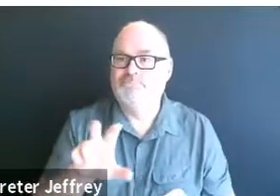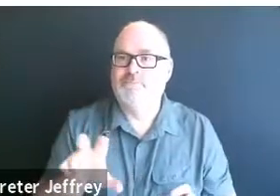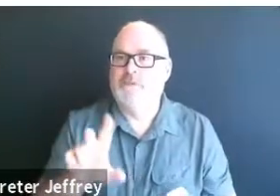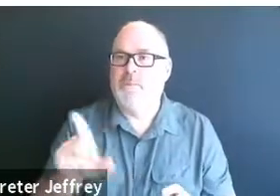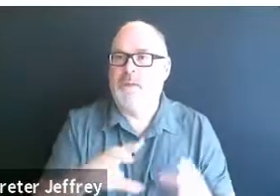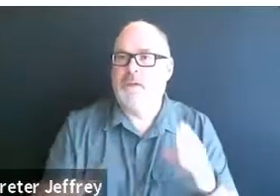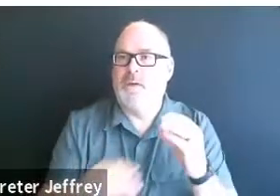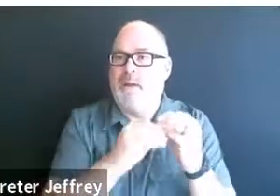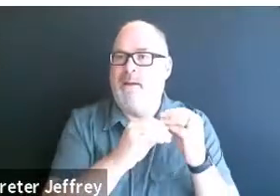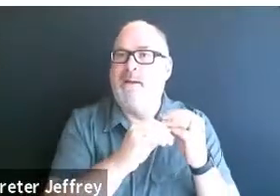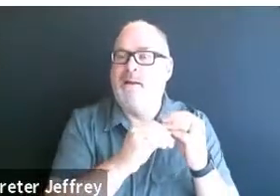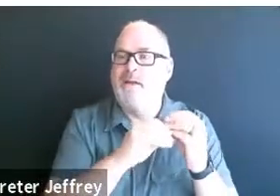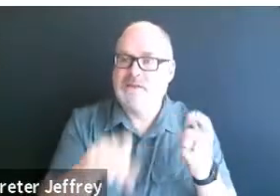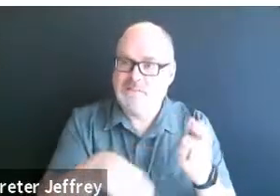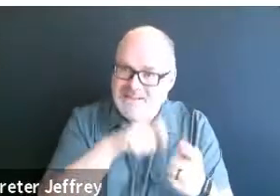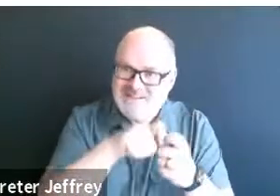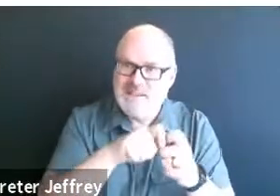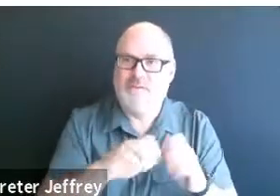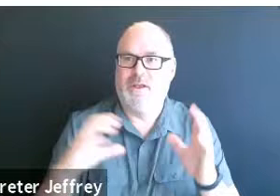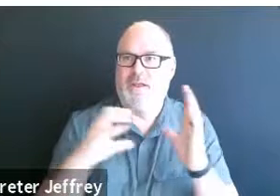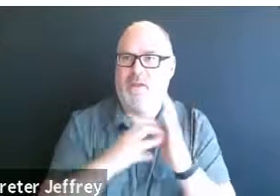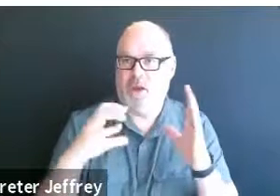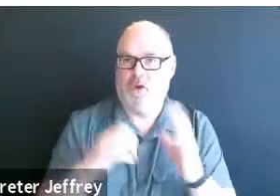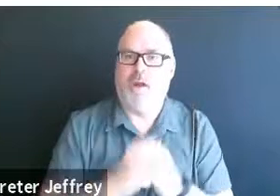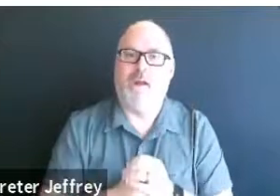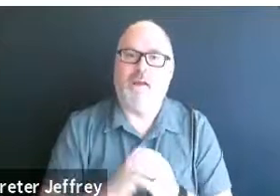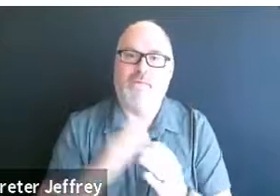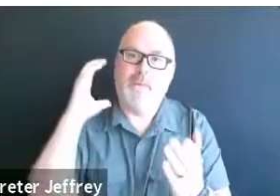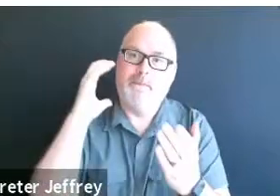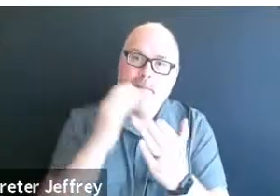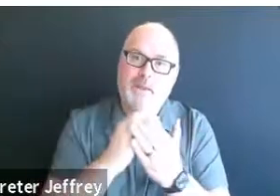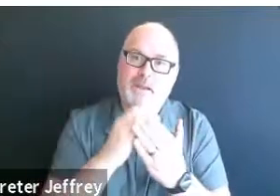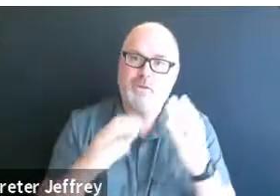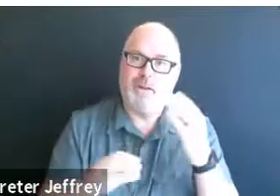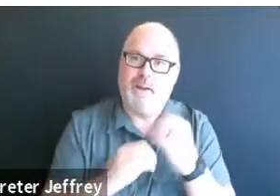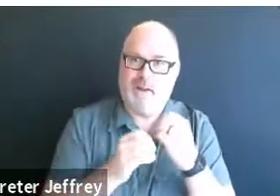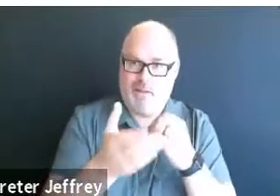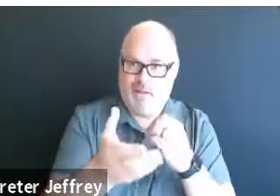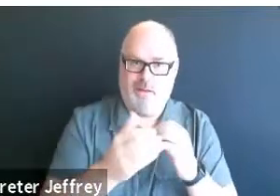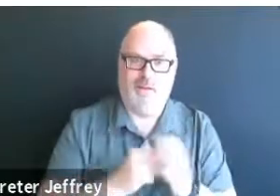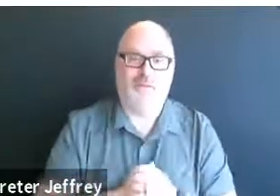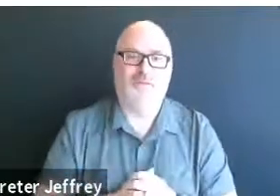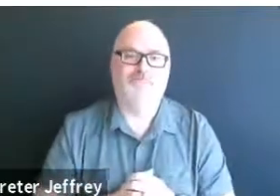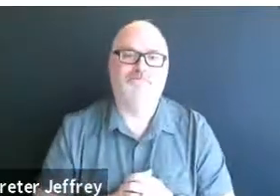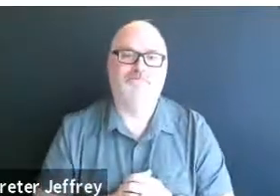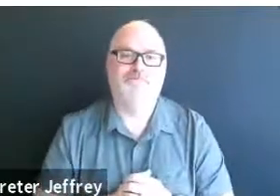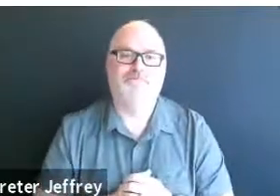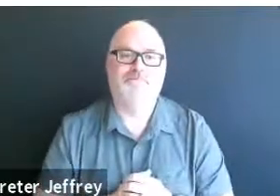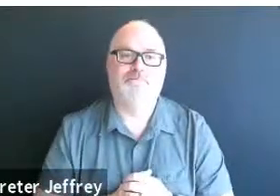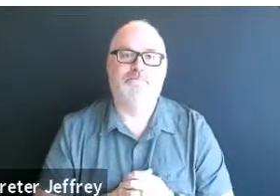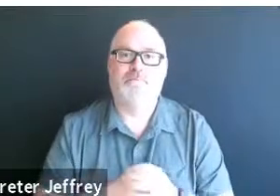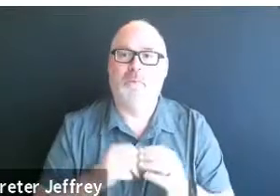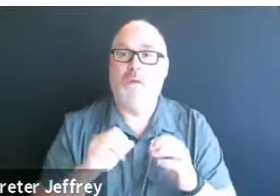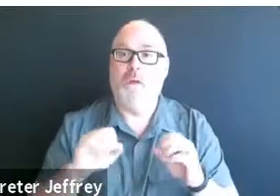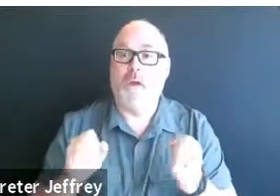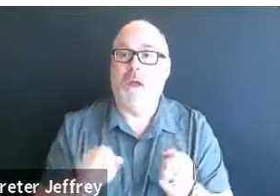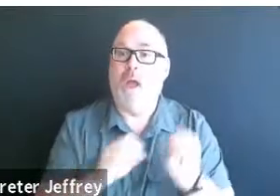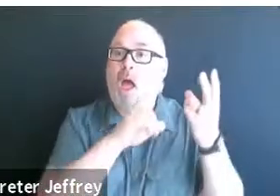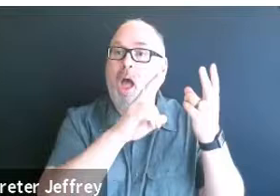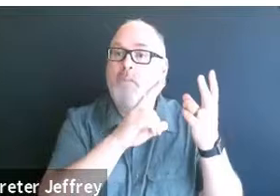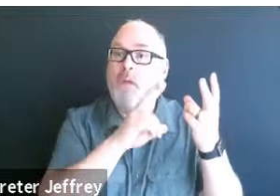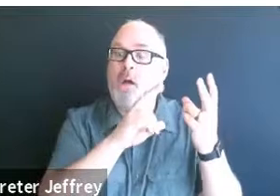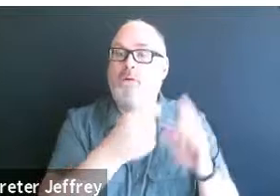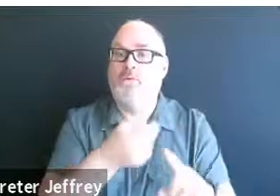or external tool to go. So I want the picture to go right there. When you upload, you can either upload